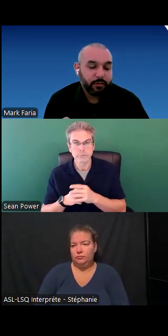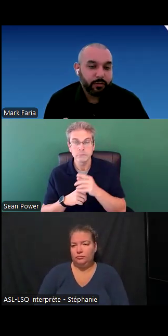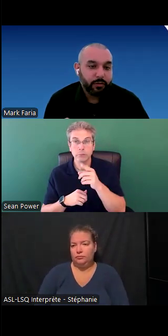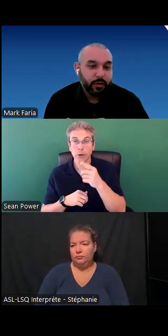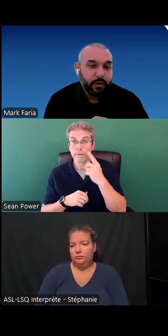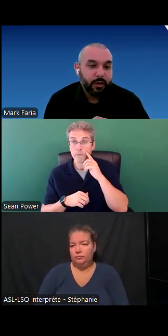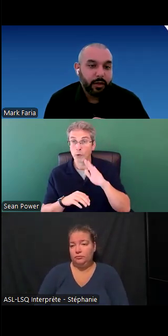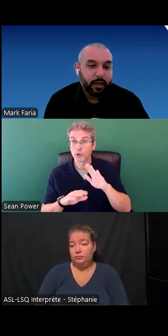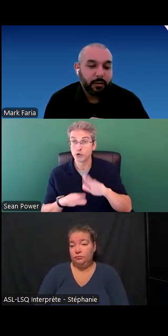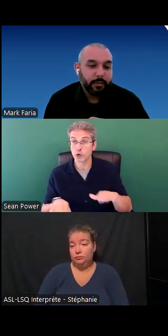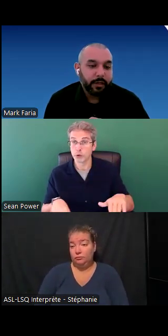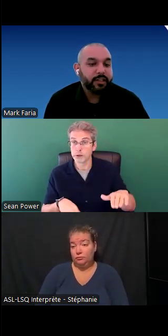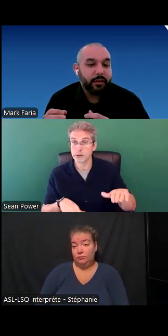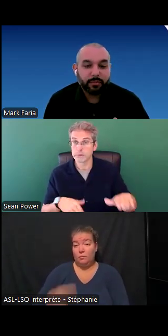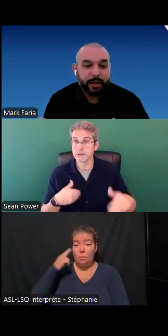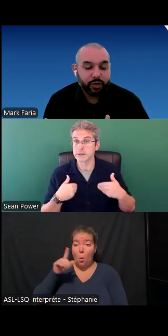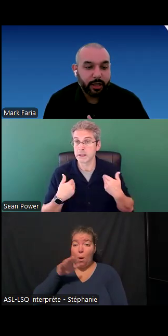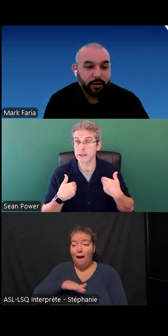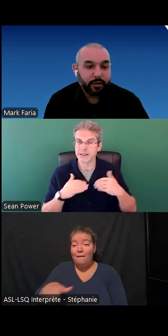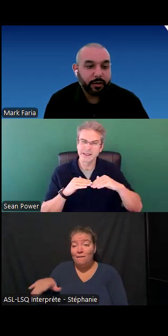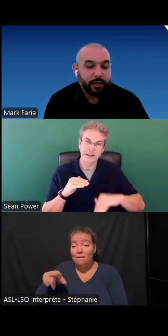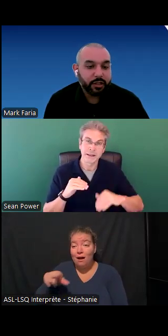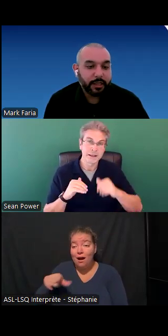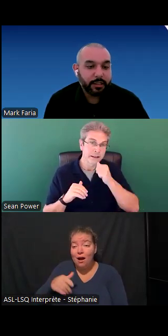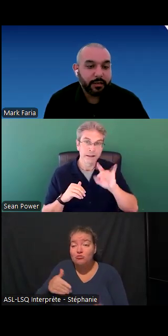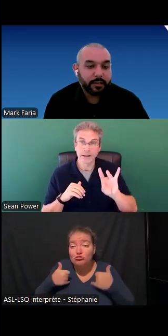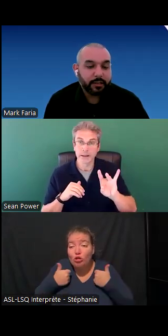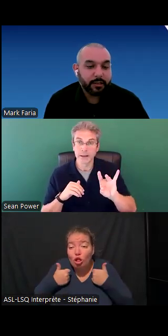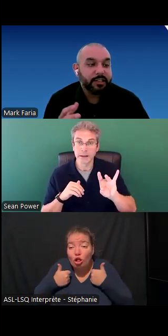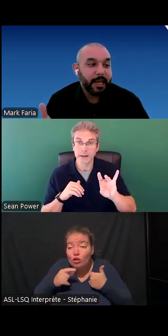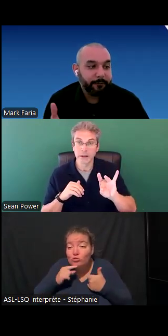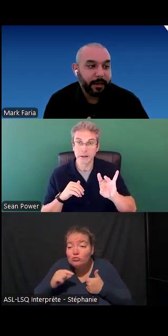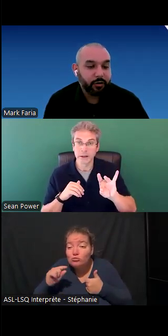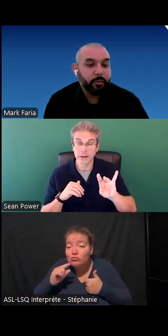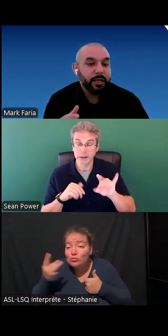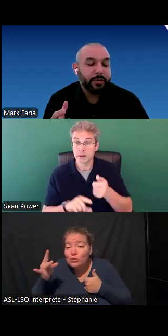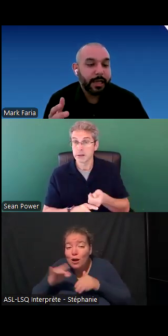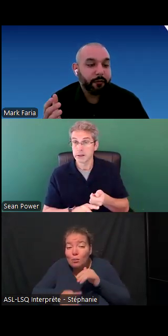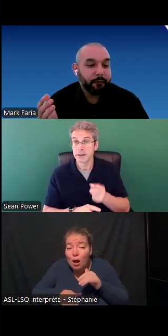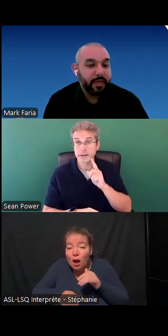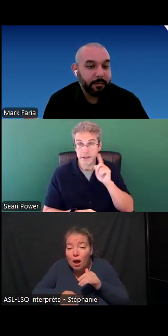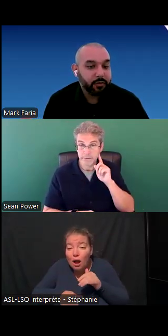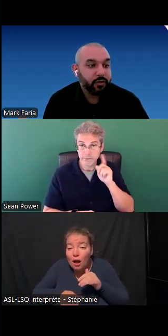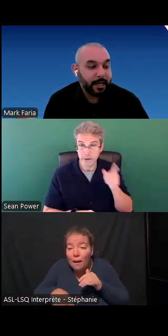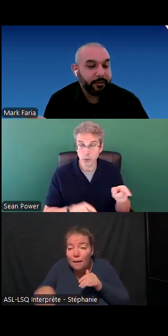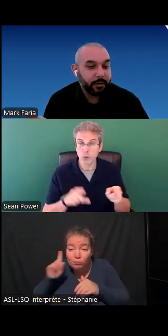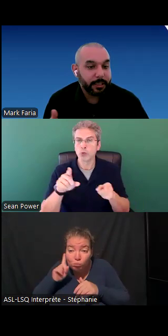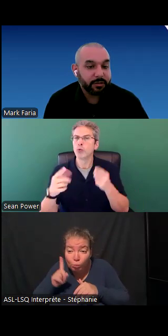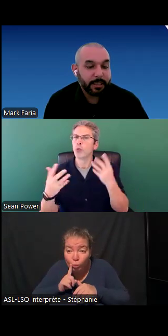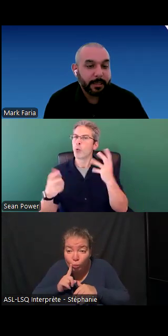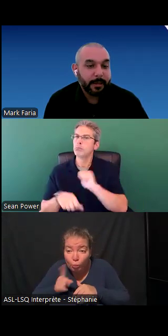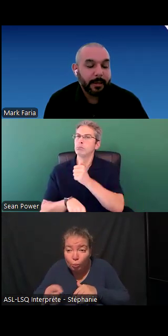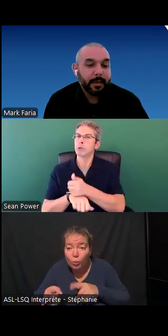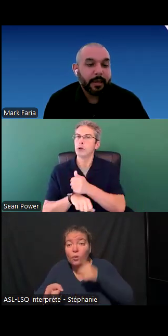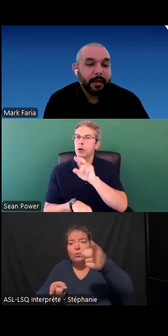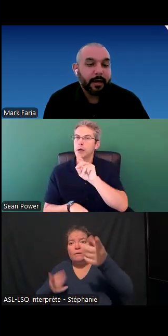children, let's say there's a minor child under the age of 18 that's deaf, and you're opening up an account for them so they can have an